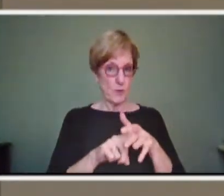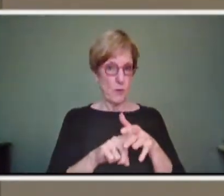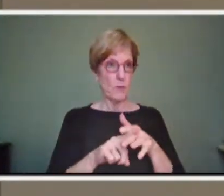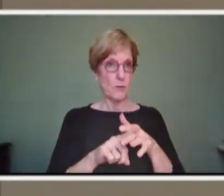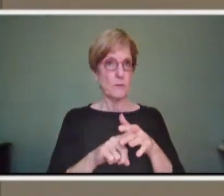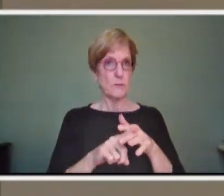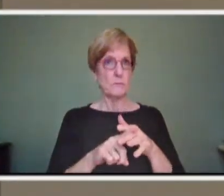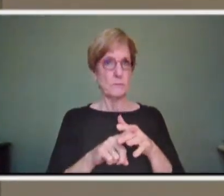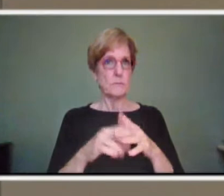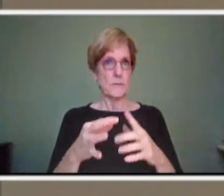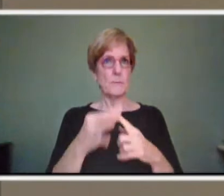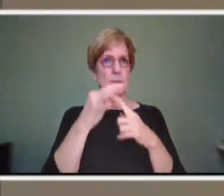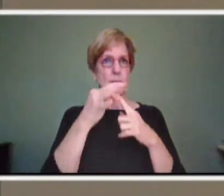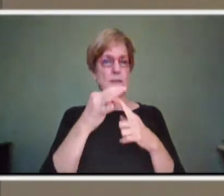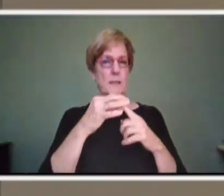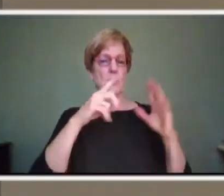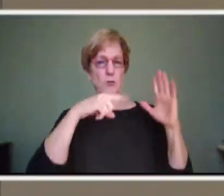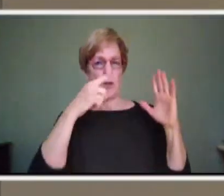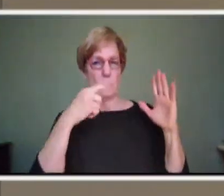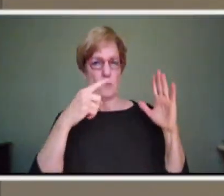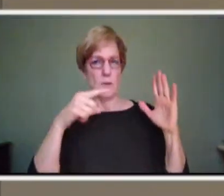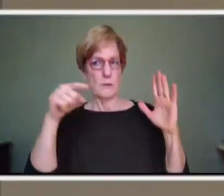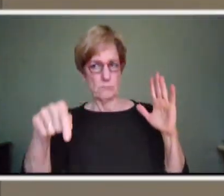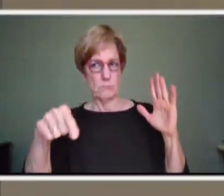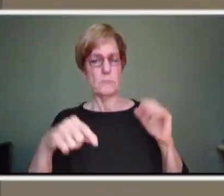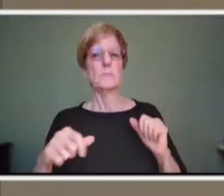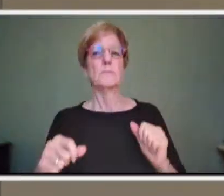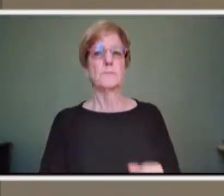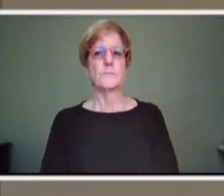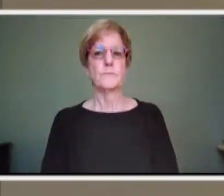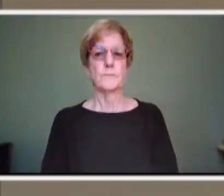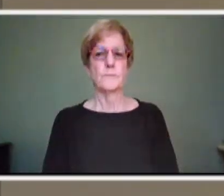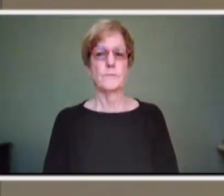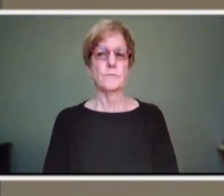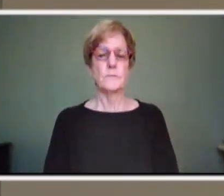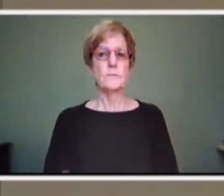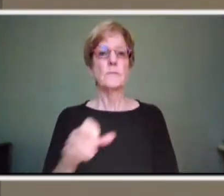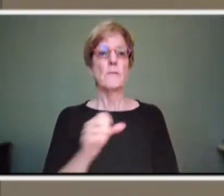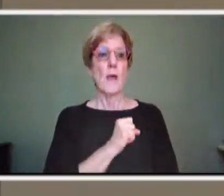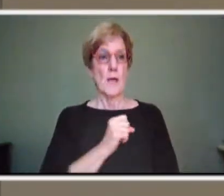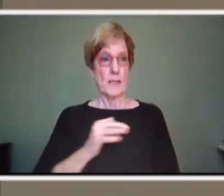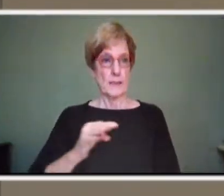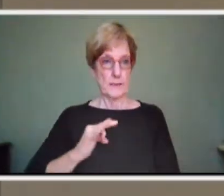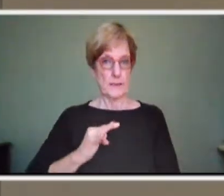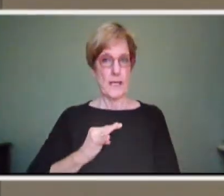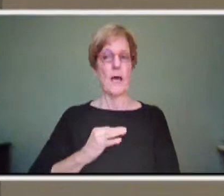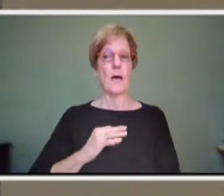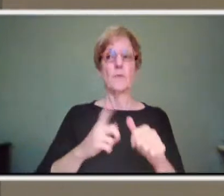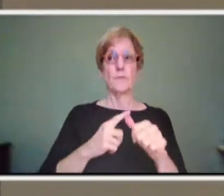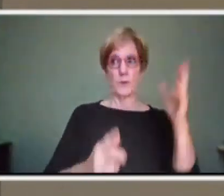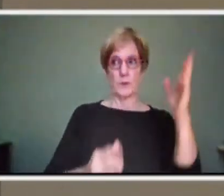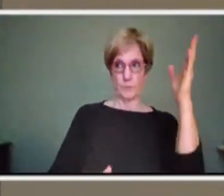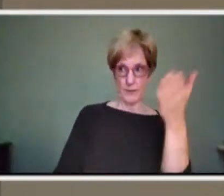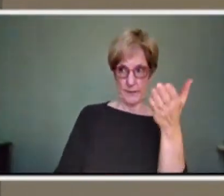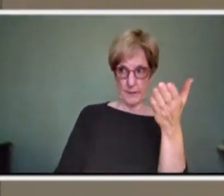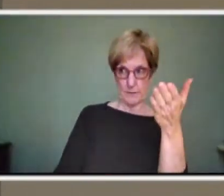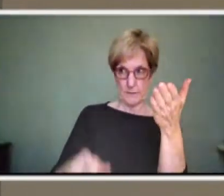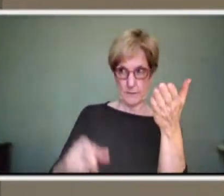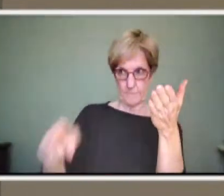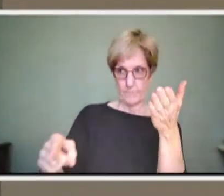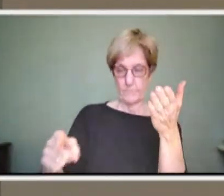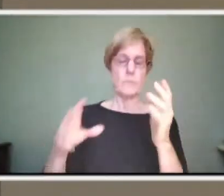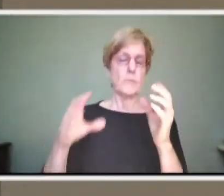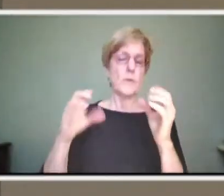particular hearing that you are here to speak towards. Staff will have a presentation, and that presentation will have no time